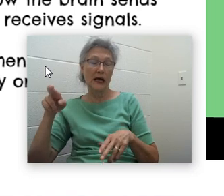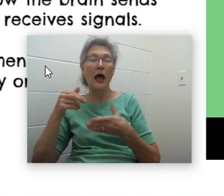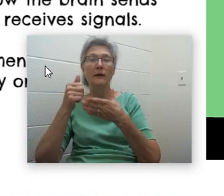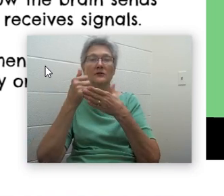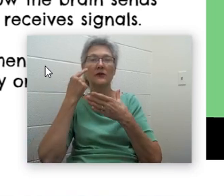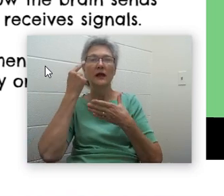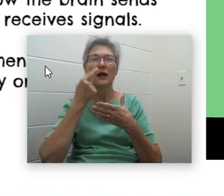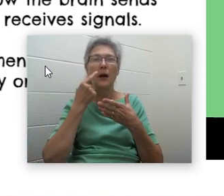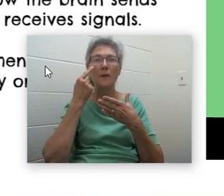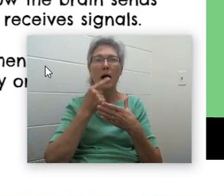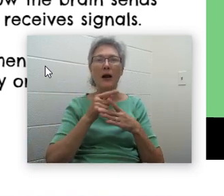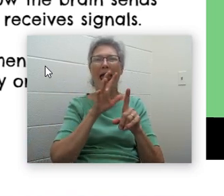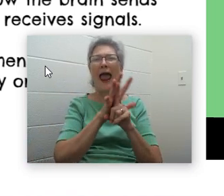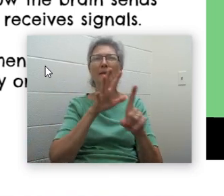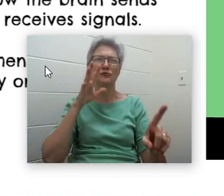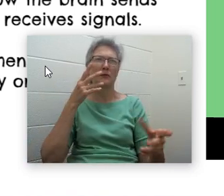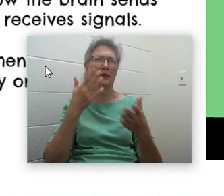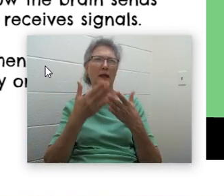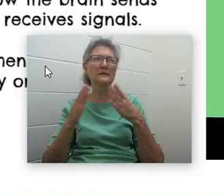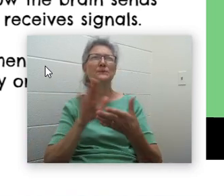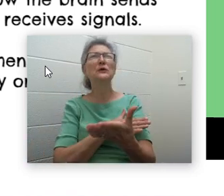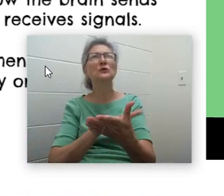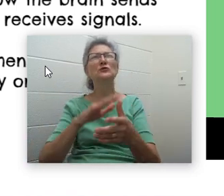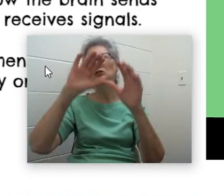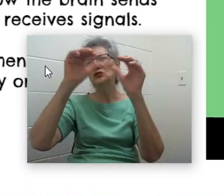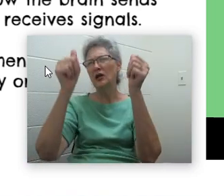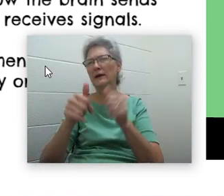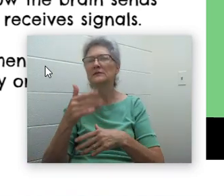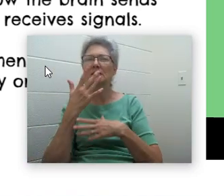abstract things like music, shapes, and colors.